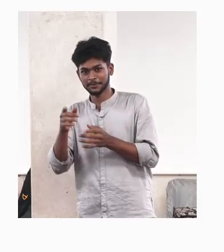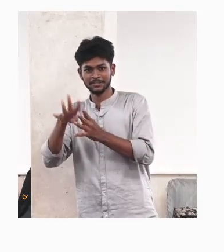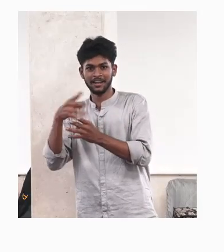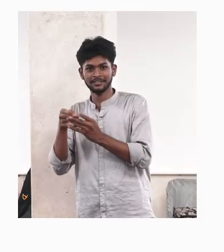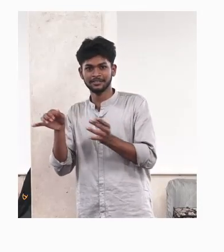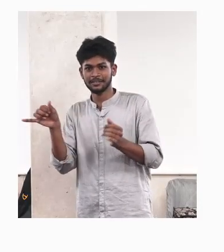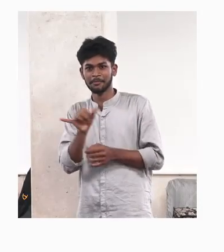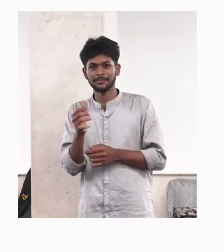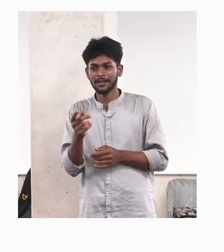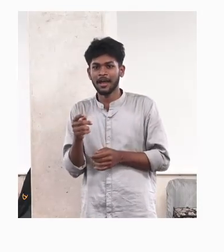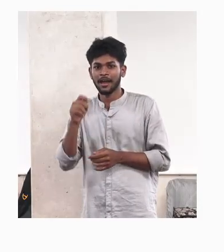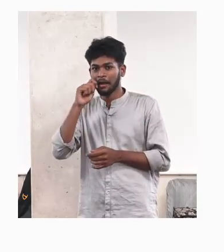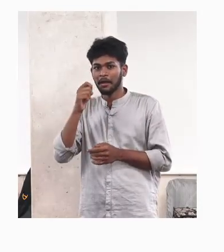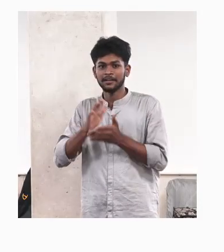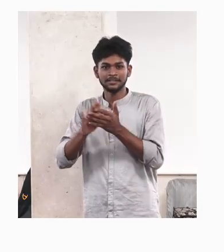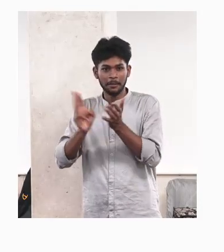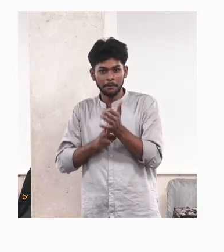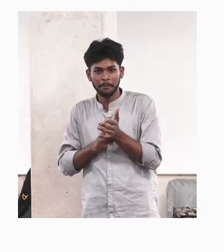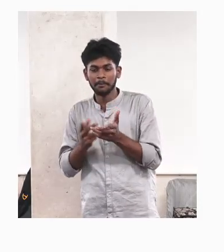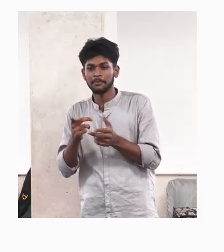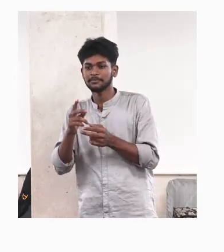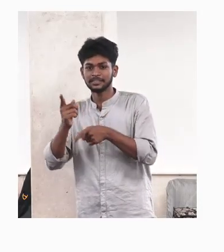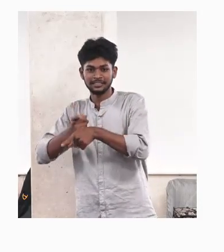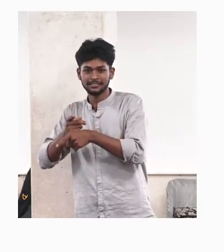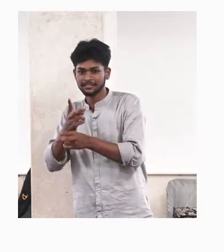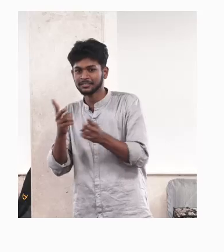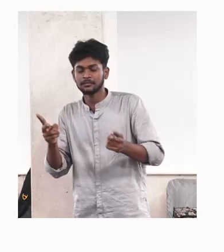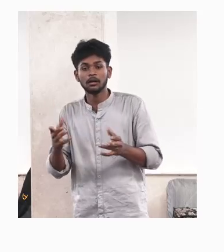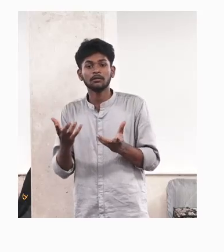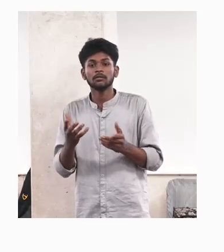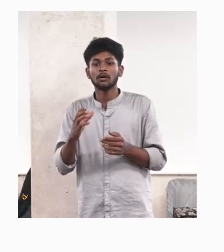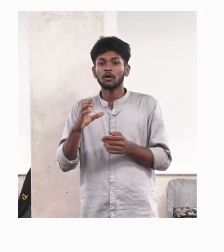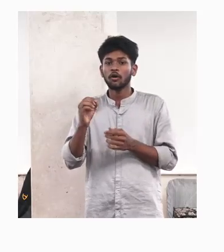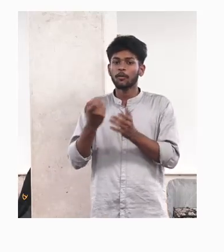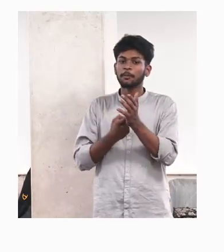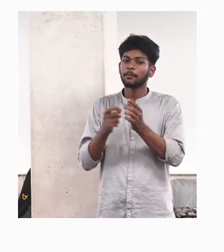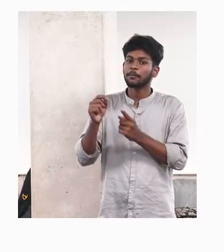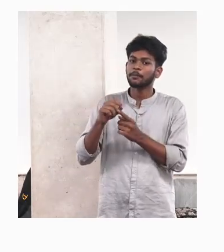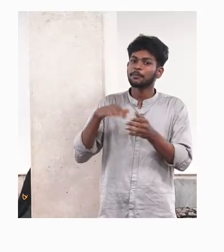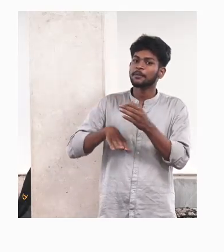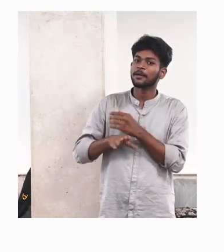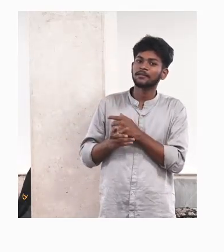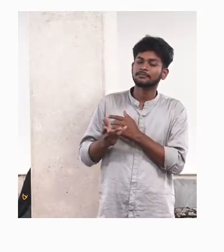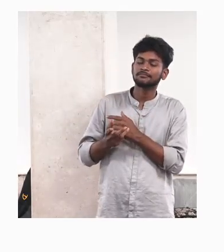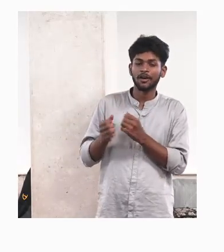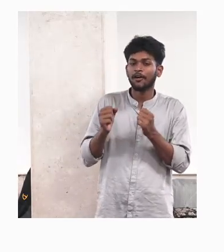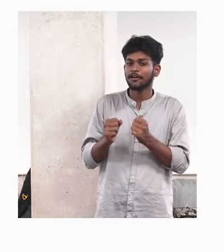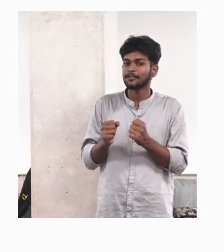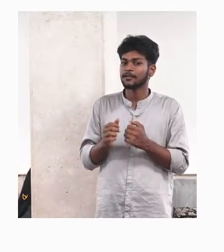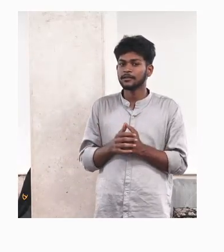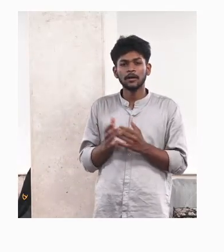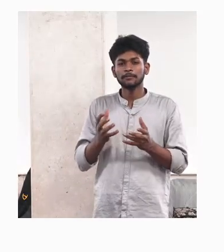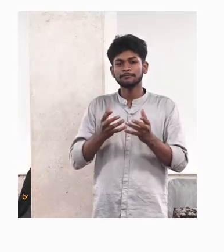and all that, So, and corporations, and probably corporates also. So, everywhere, a dialogic